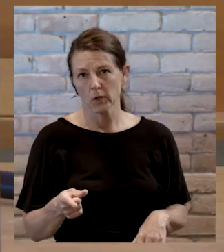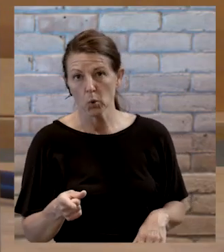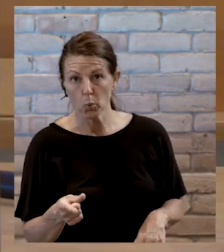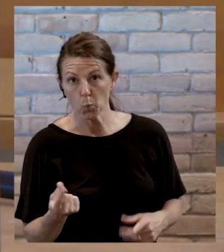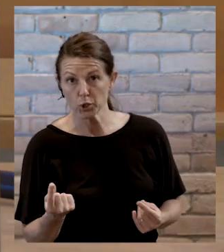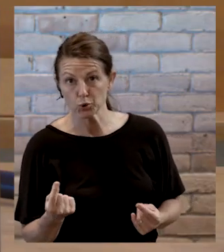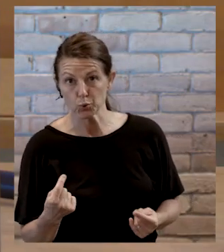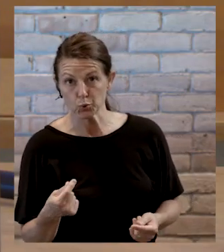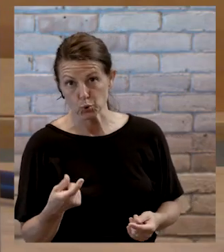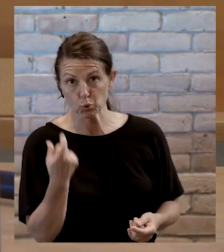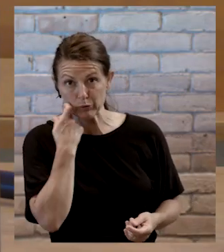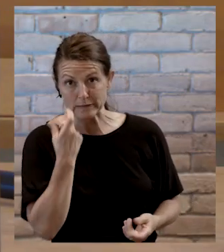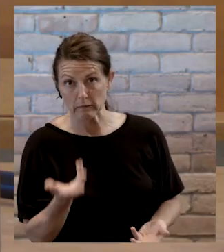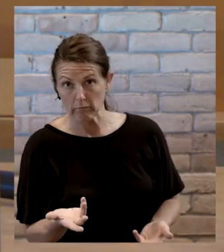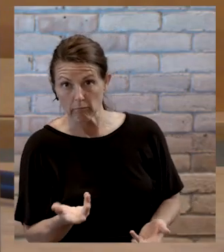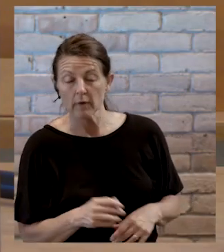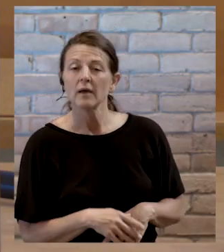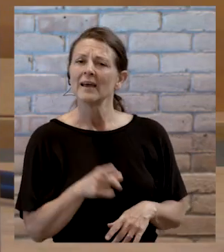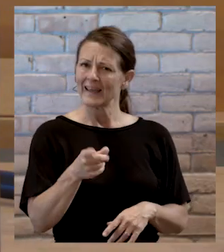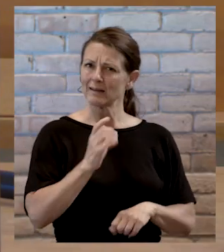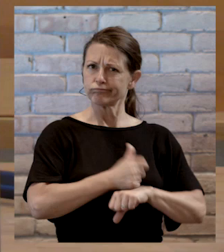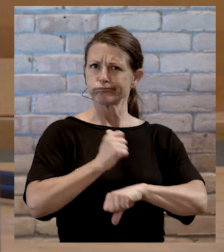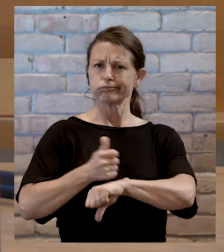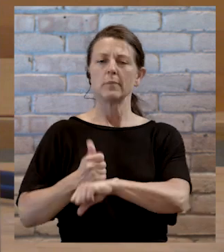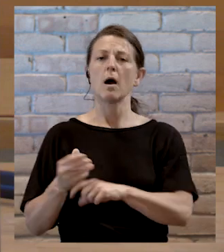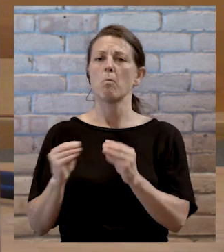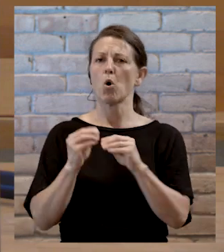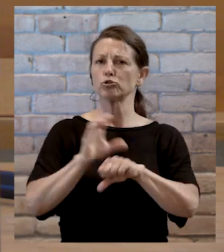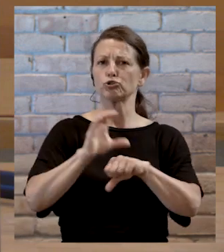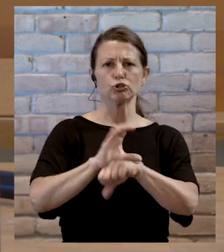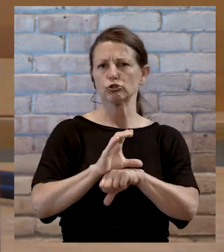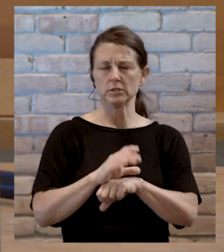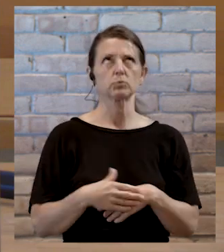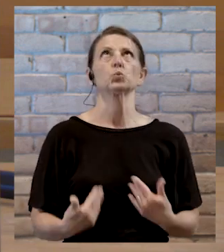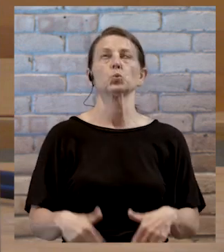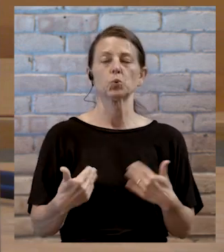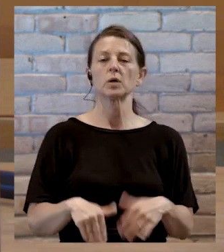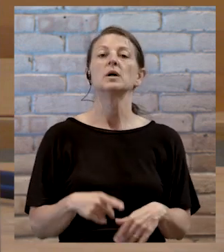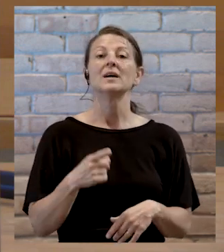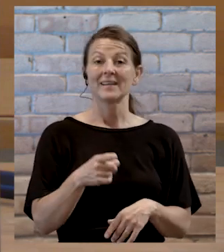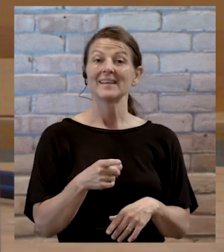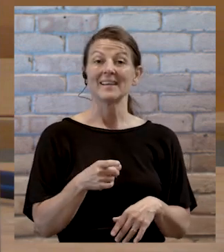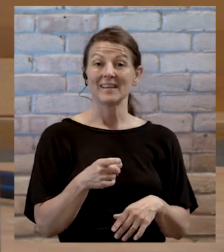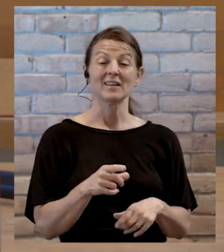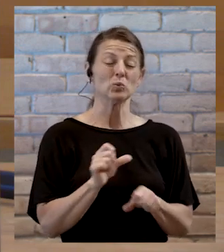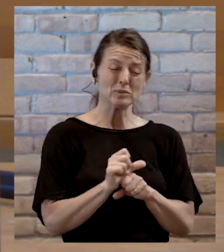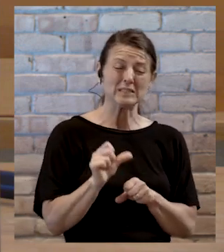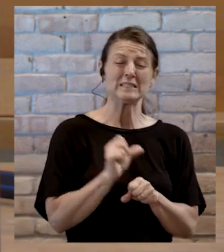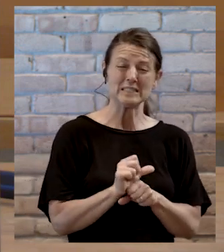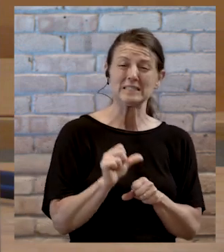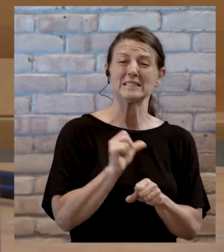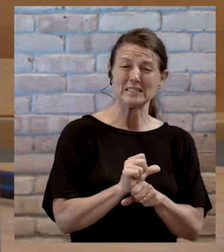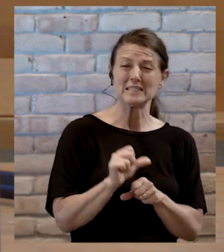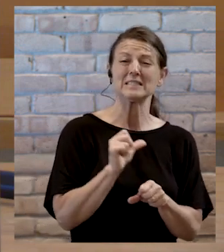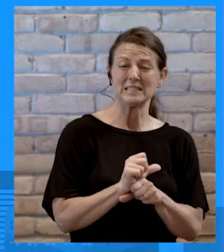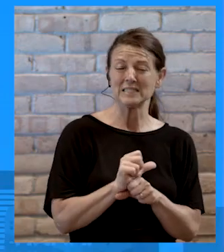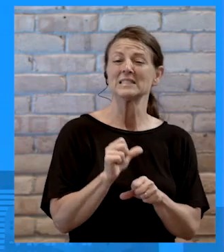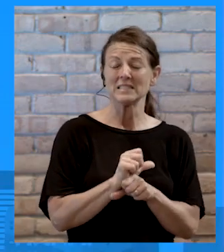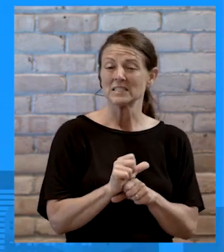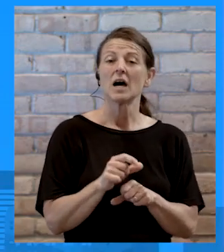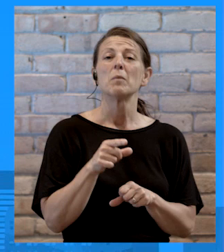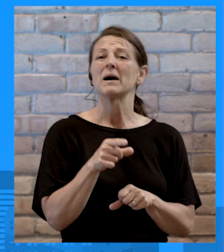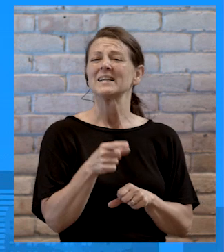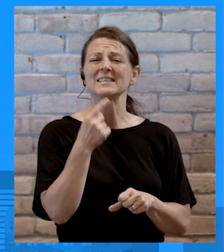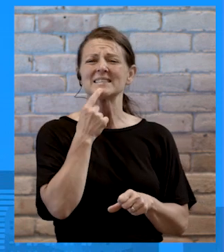right? He planted more churches than we can even imagine. He did more in an hour than I will do my whole life. And yet he says, oh, what